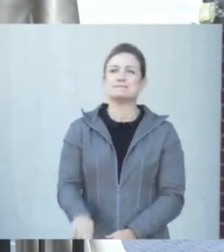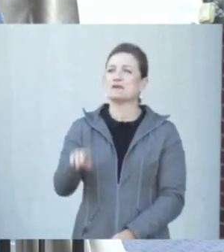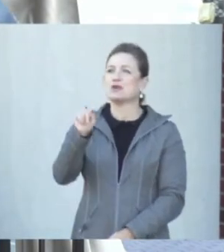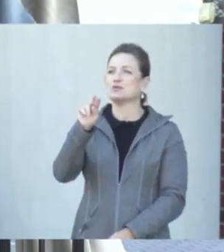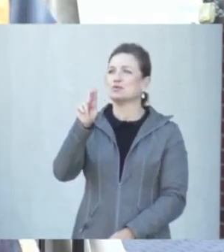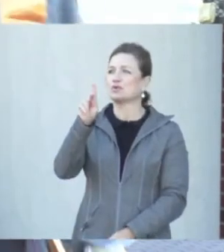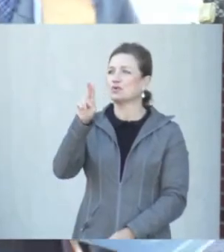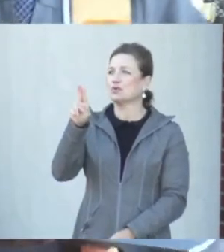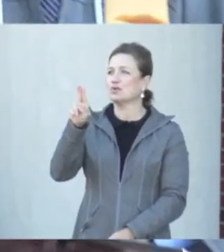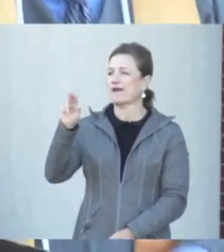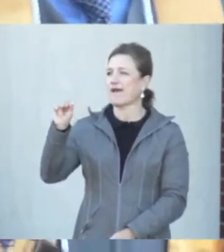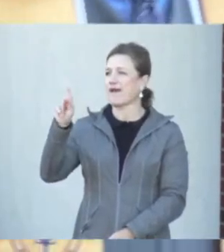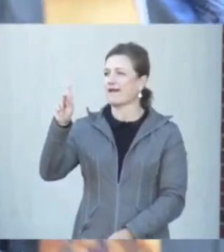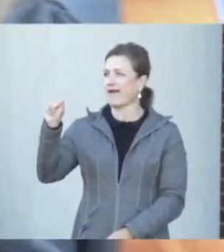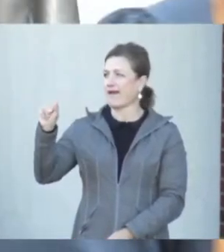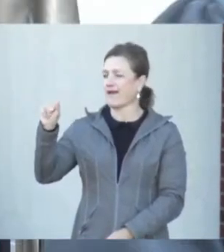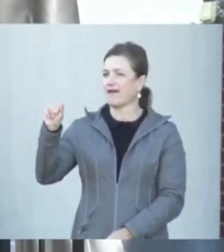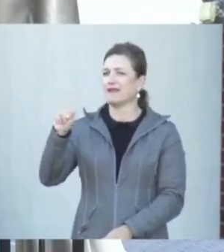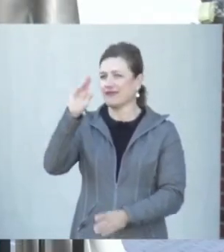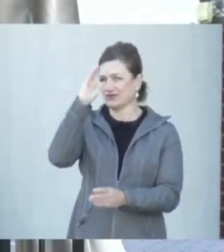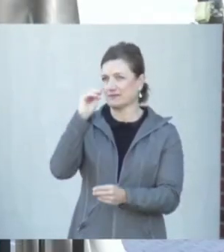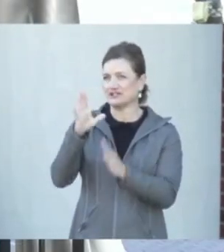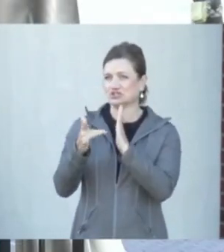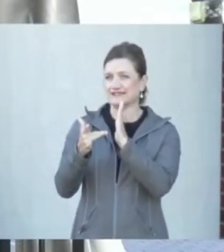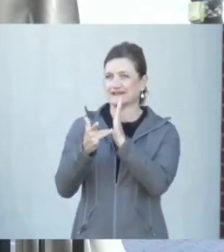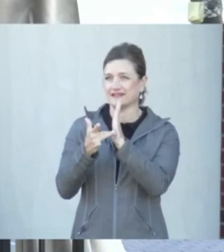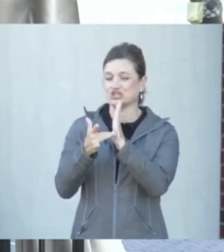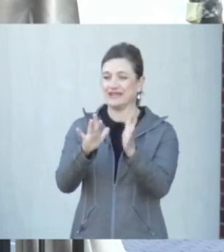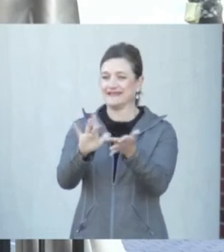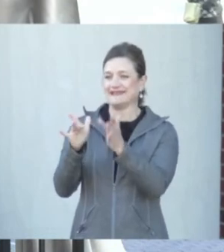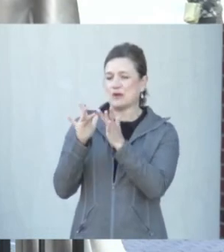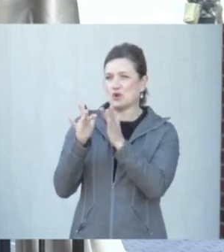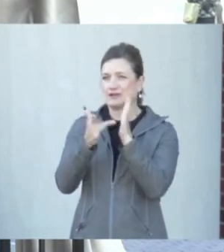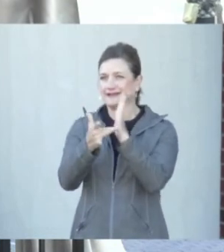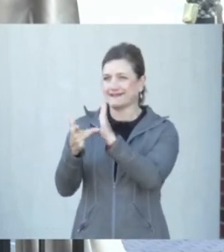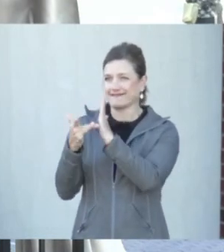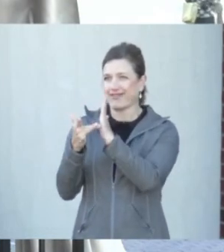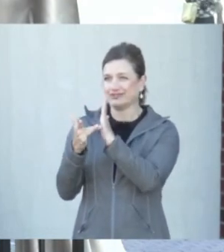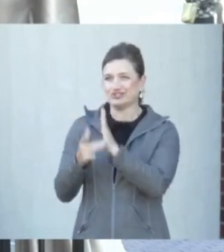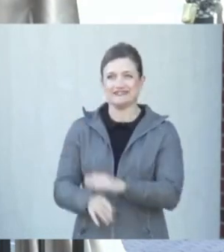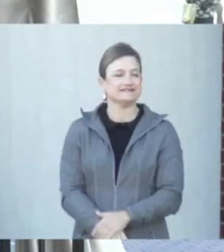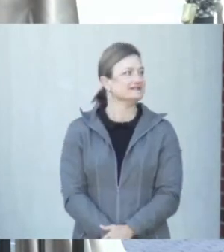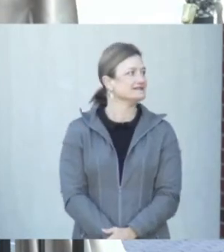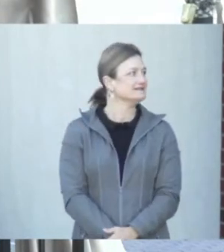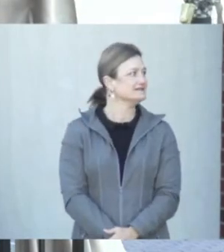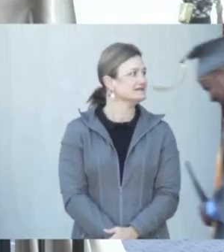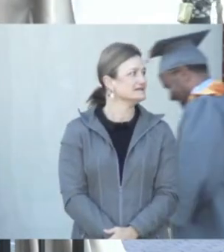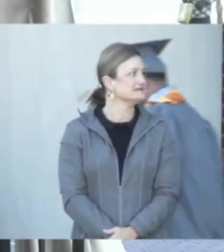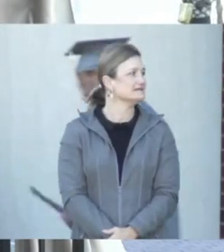Chuku Aka, Information Technology, Networking Technologies.